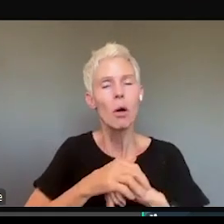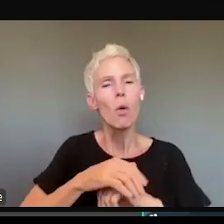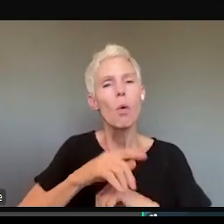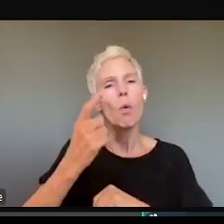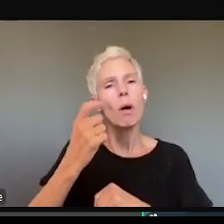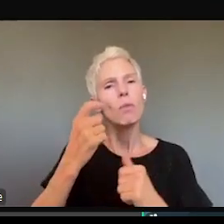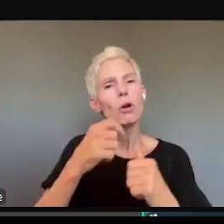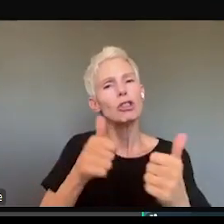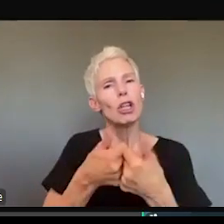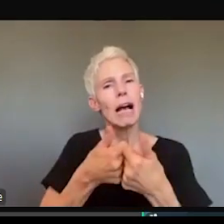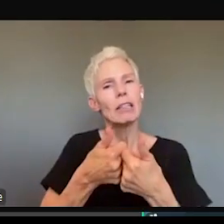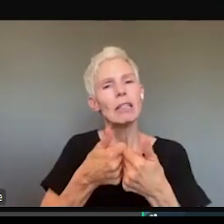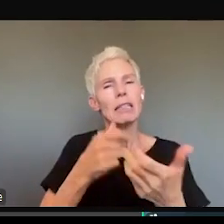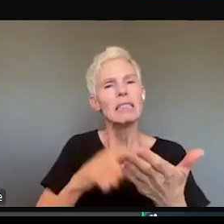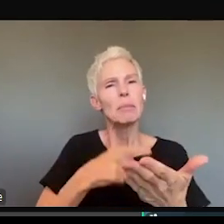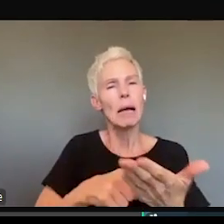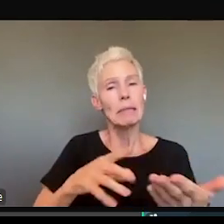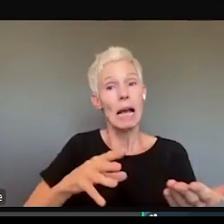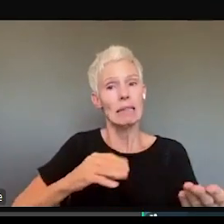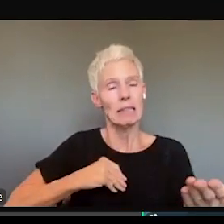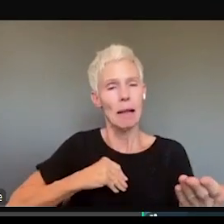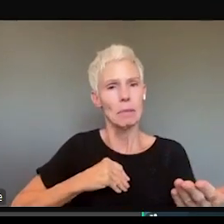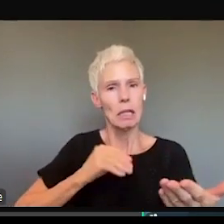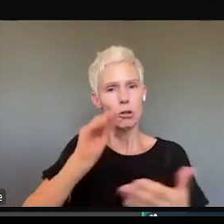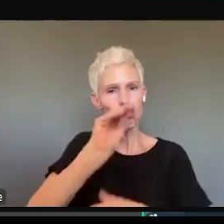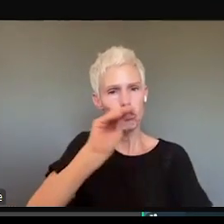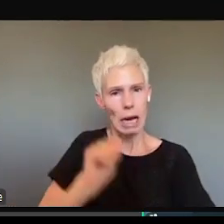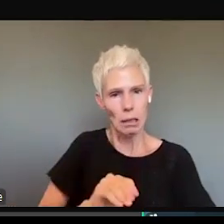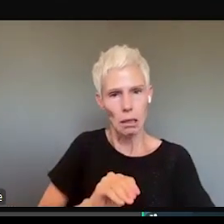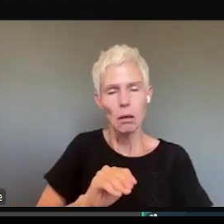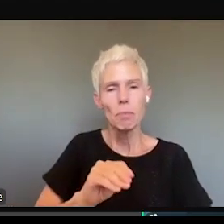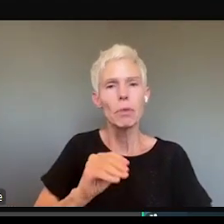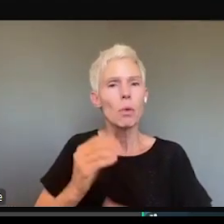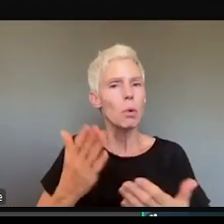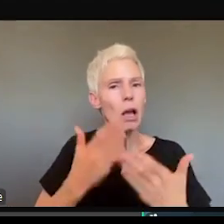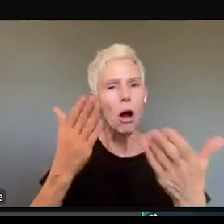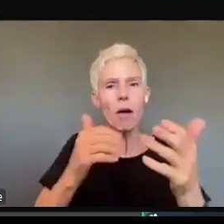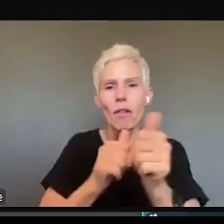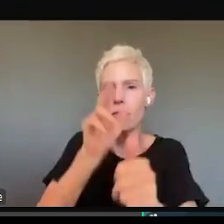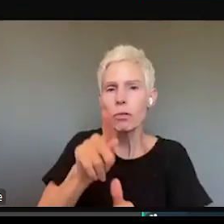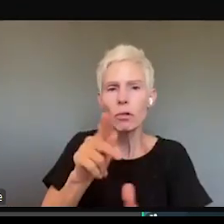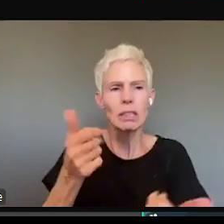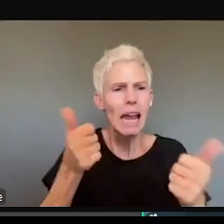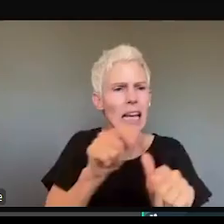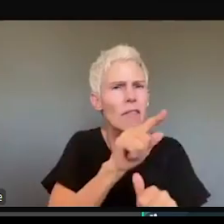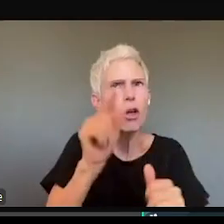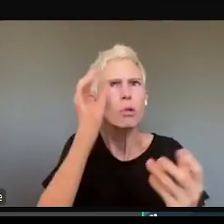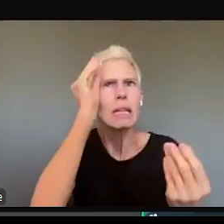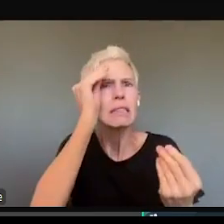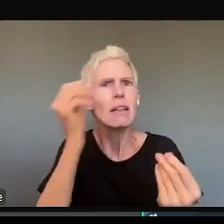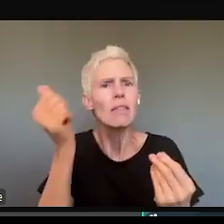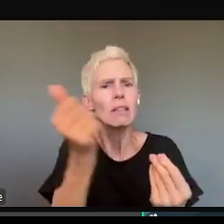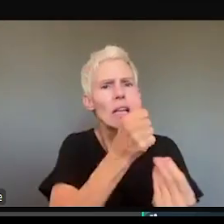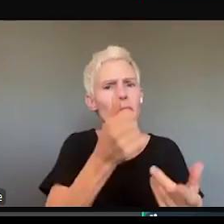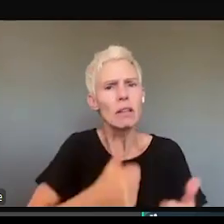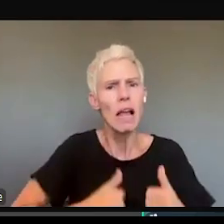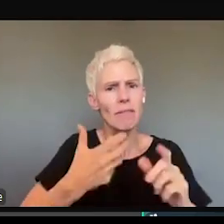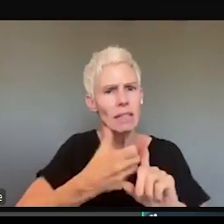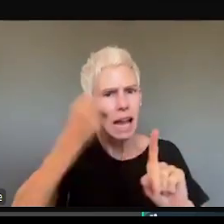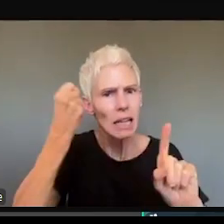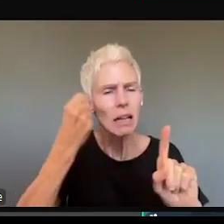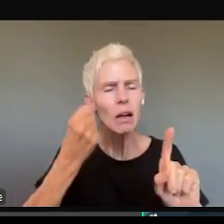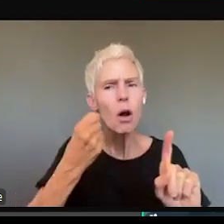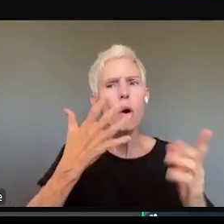is that acceptance rate. So we offer follow-ups for anybody with suicidal ideation, anybody that's having thoughts of